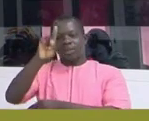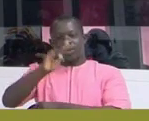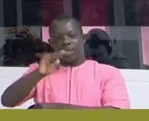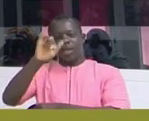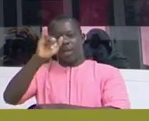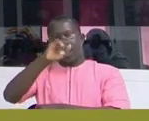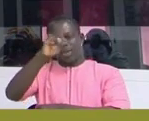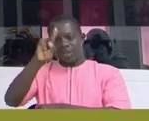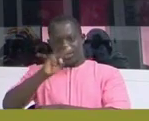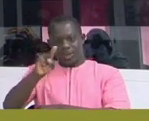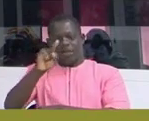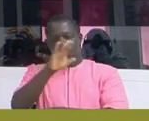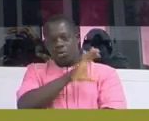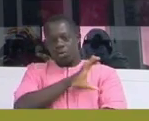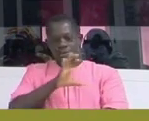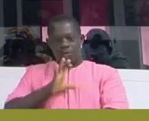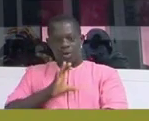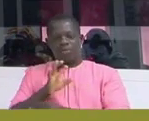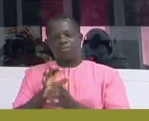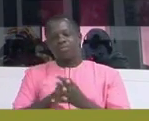Now I went to